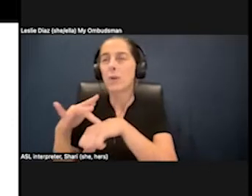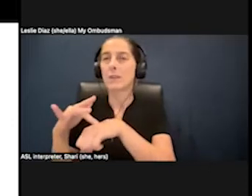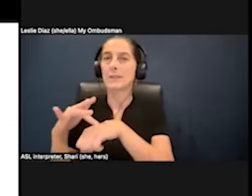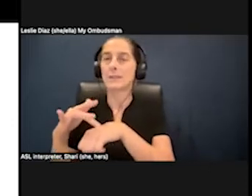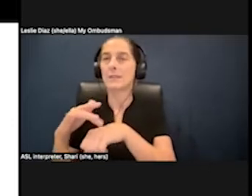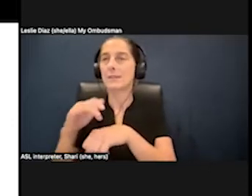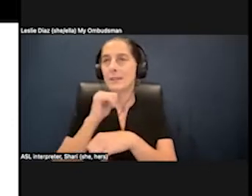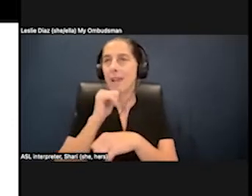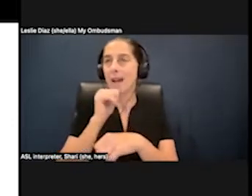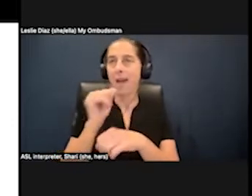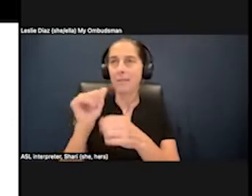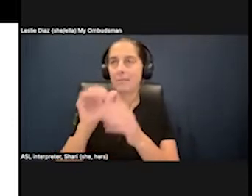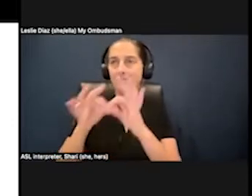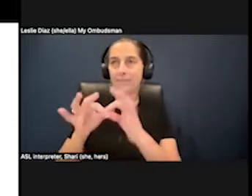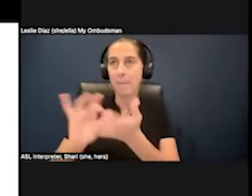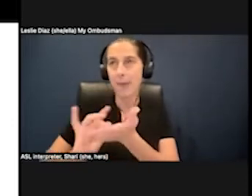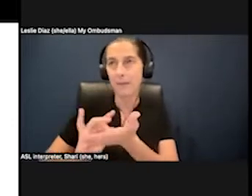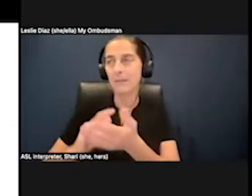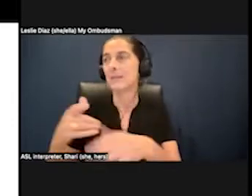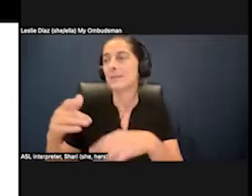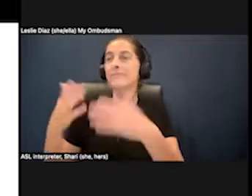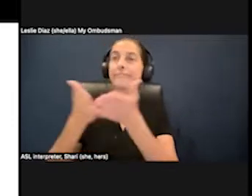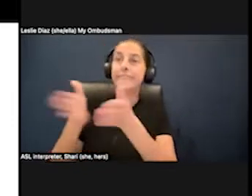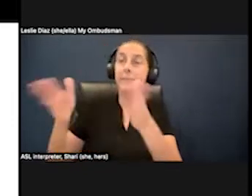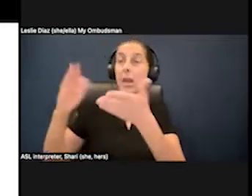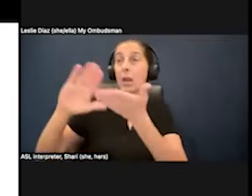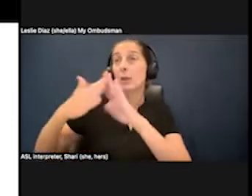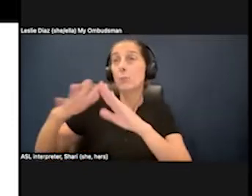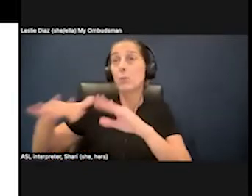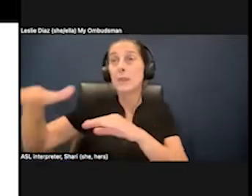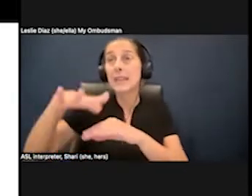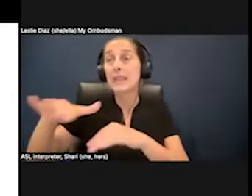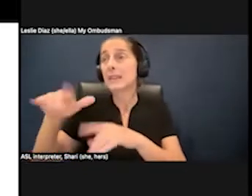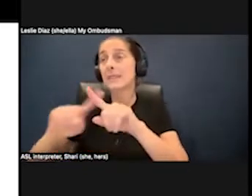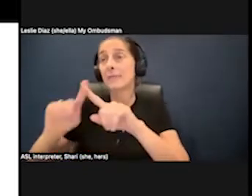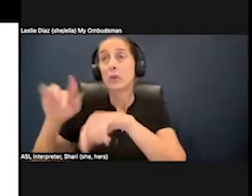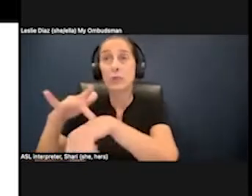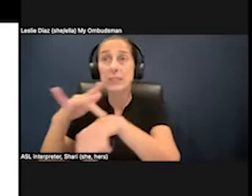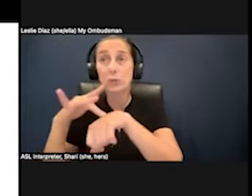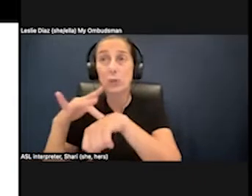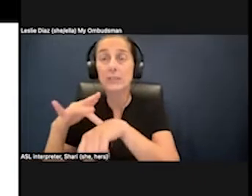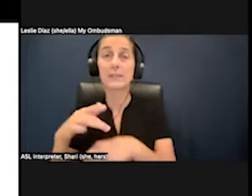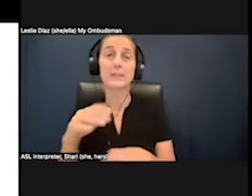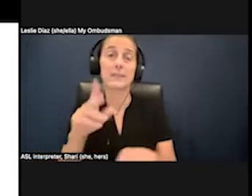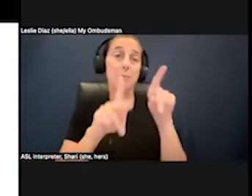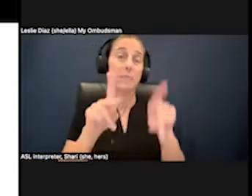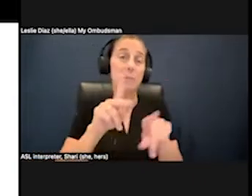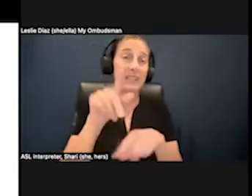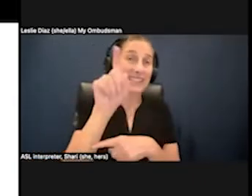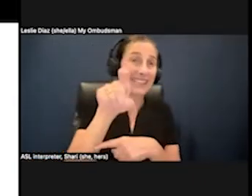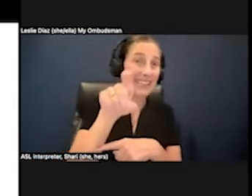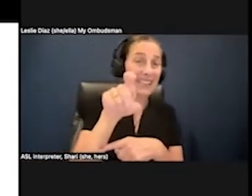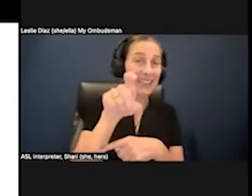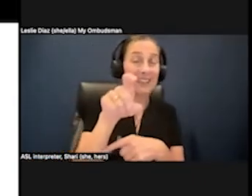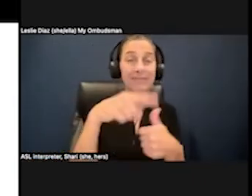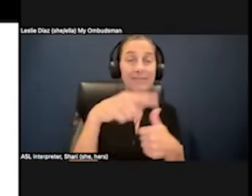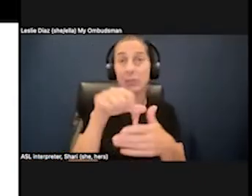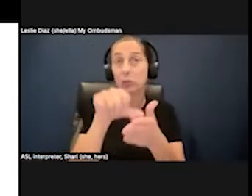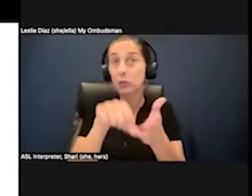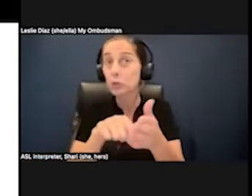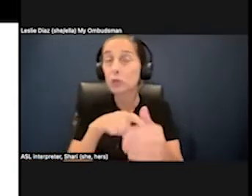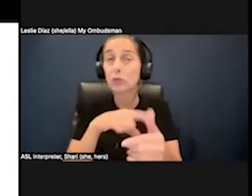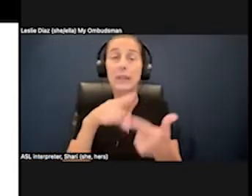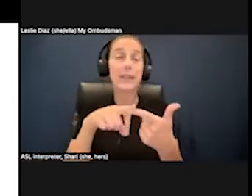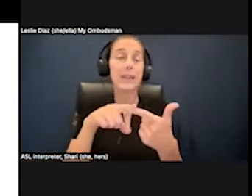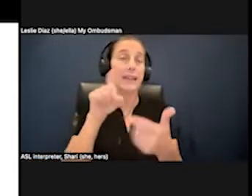the community, referring people to, you know, if folks are looking for surgery or looking for